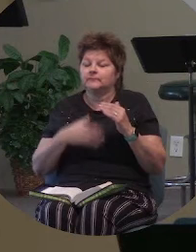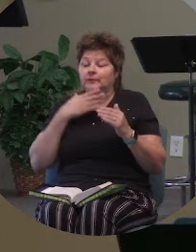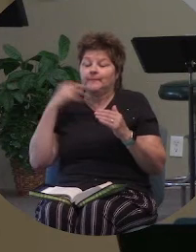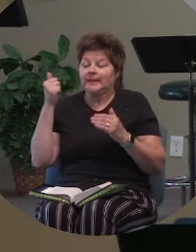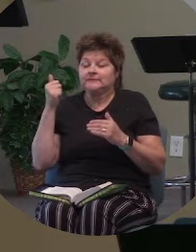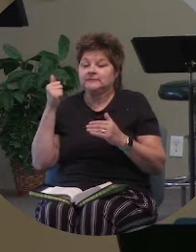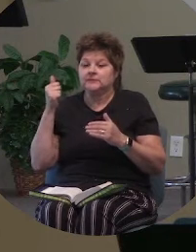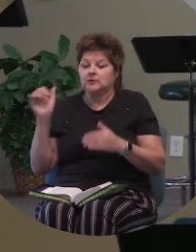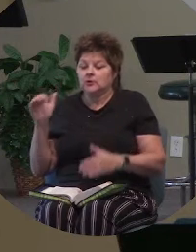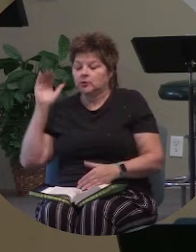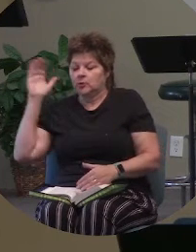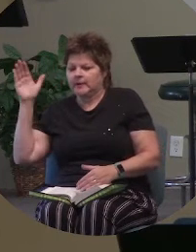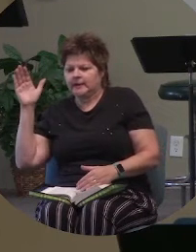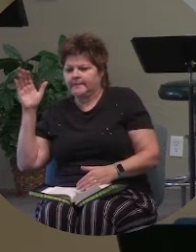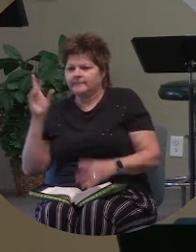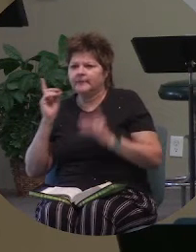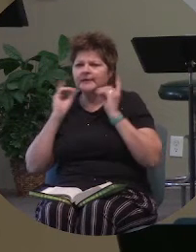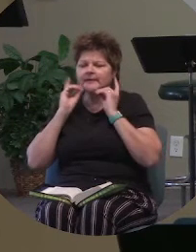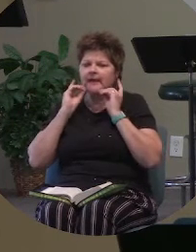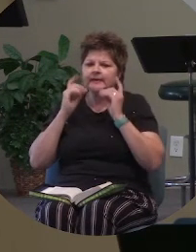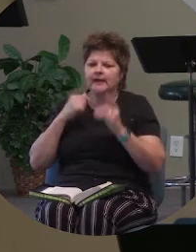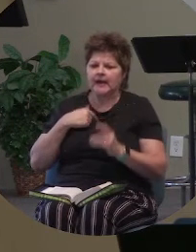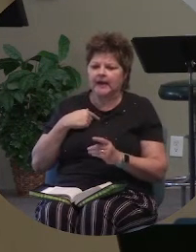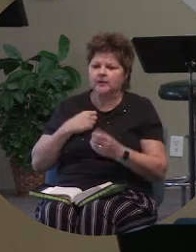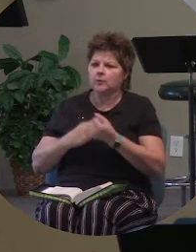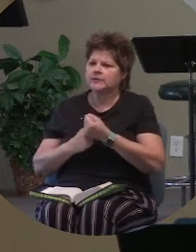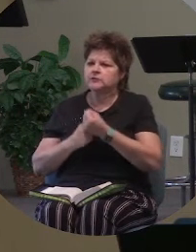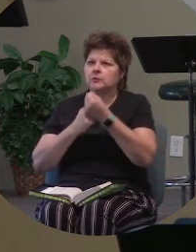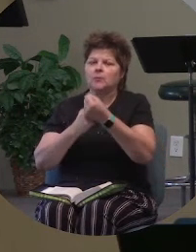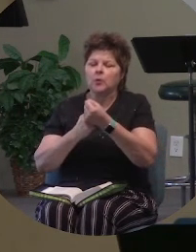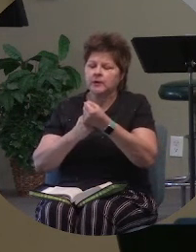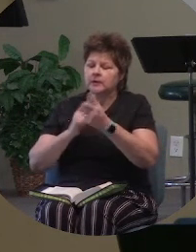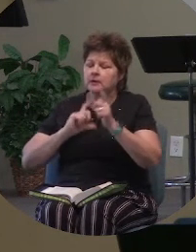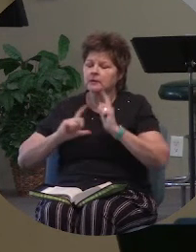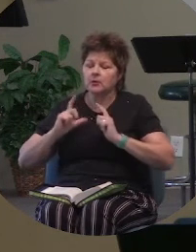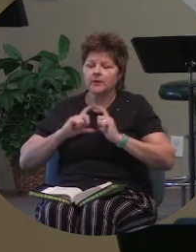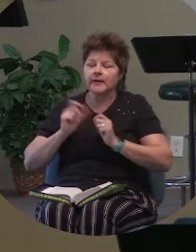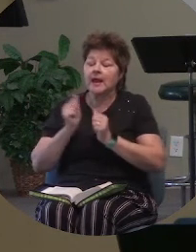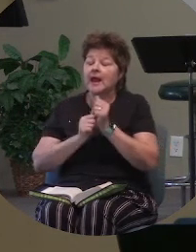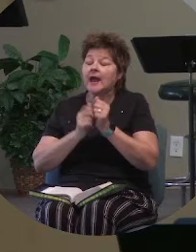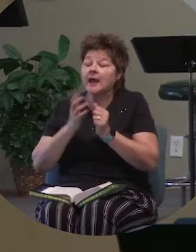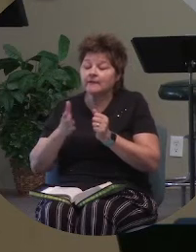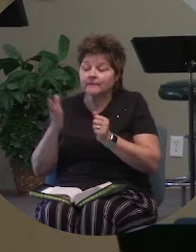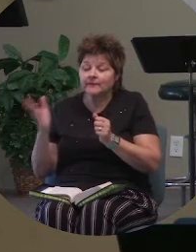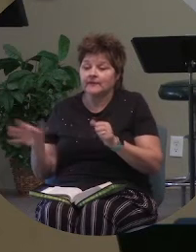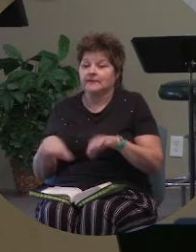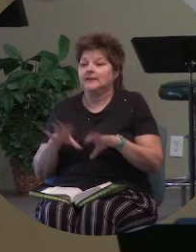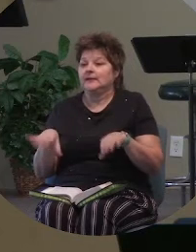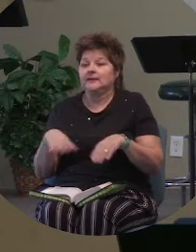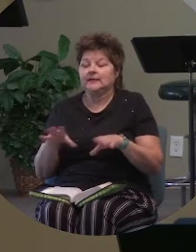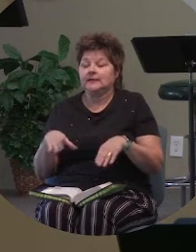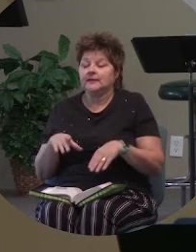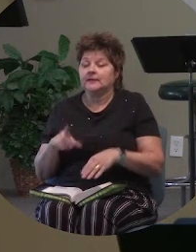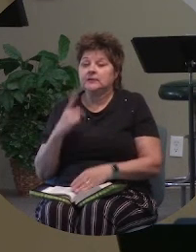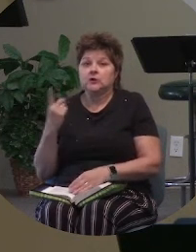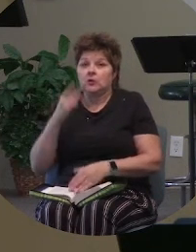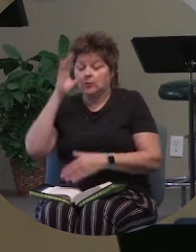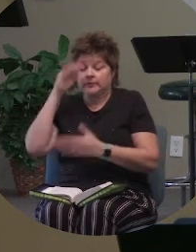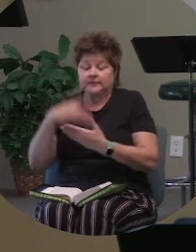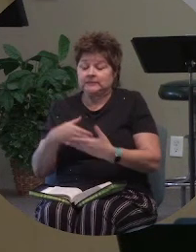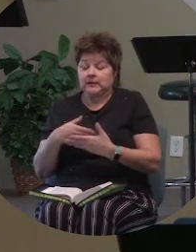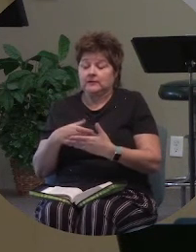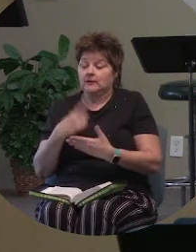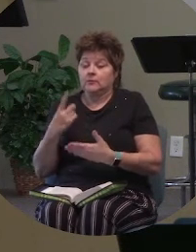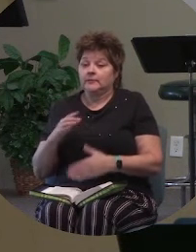Growing up, Diana and I, we supported Logan in everything that he did. He's our only son, our only